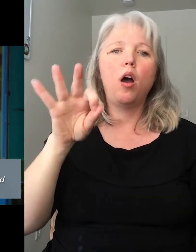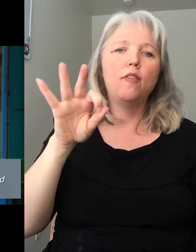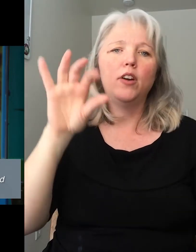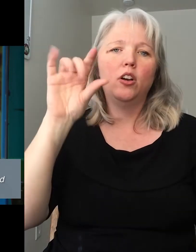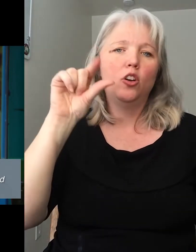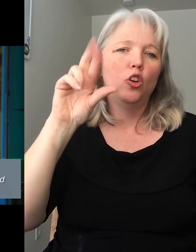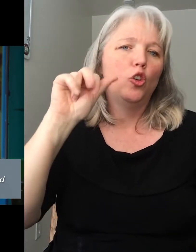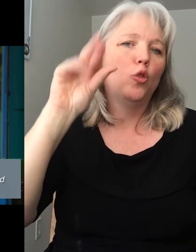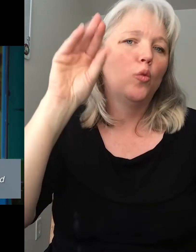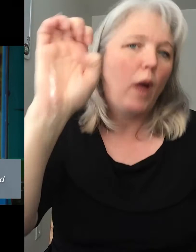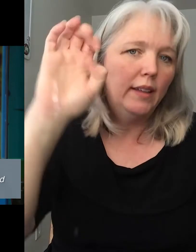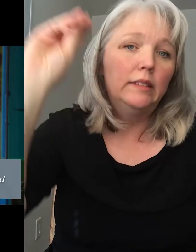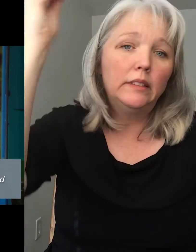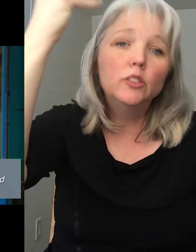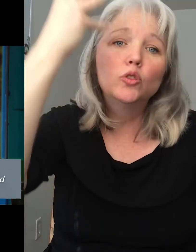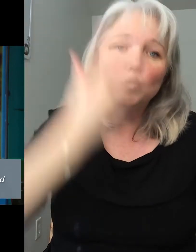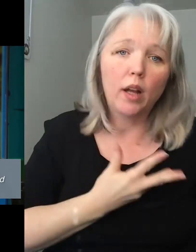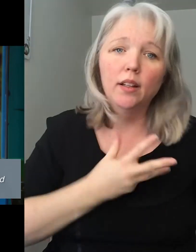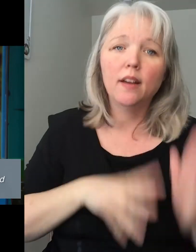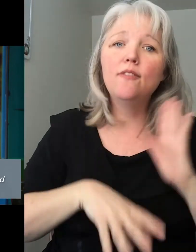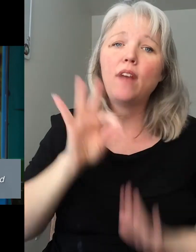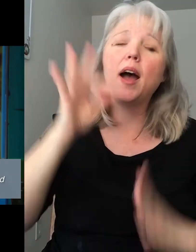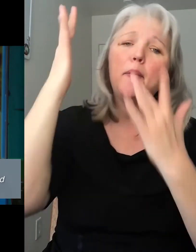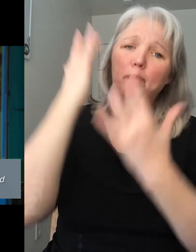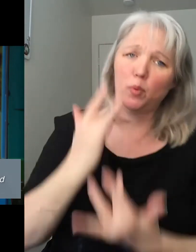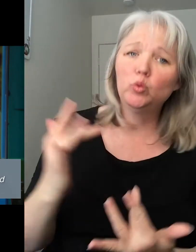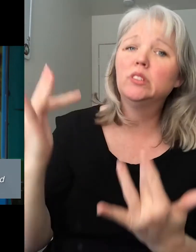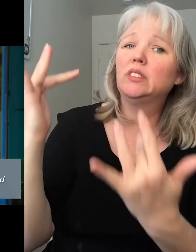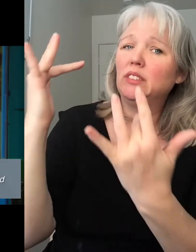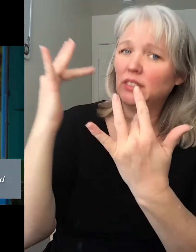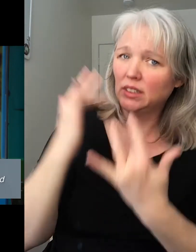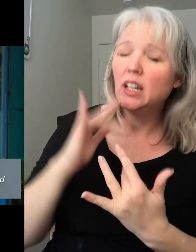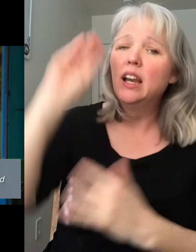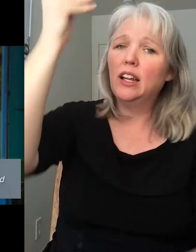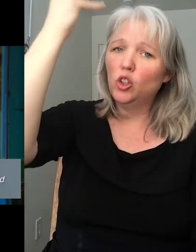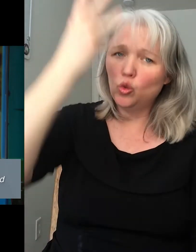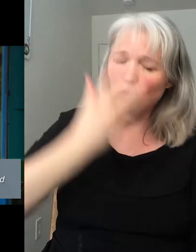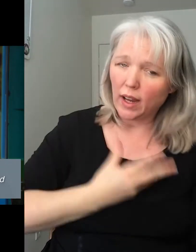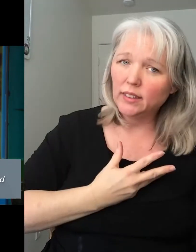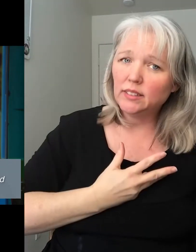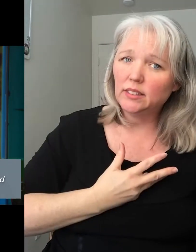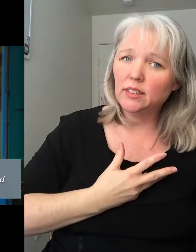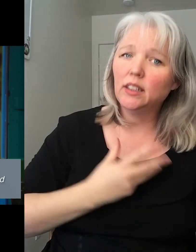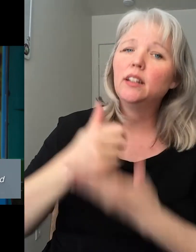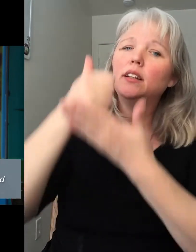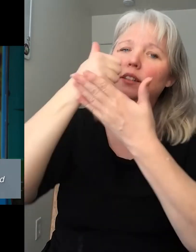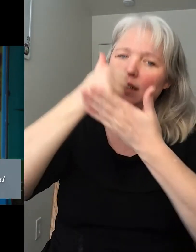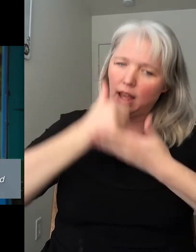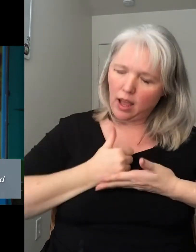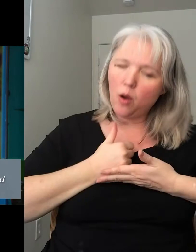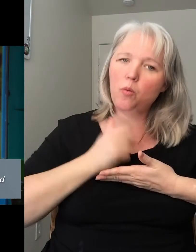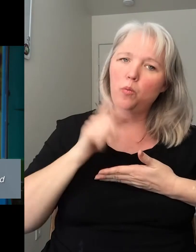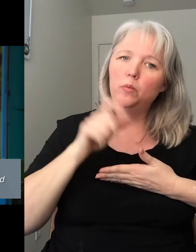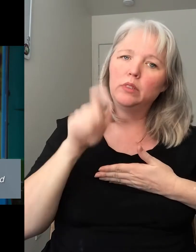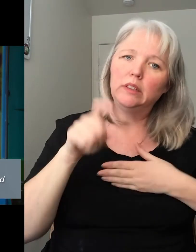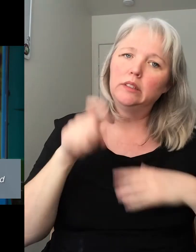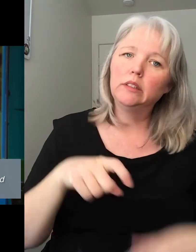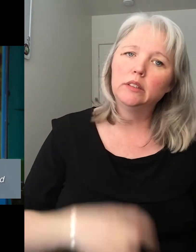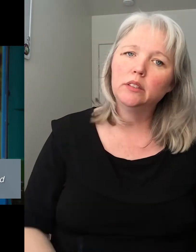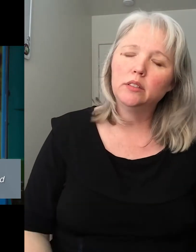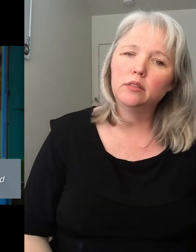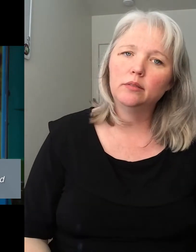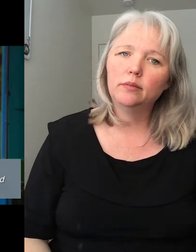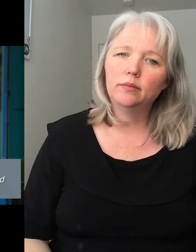grace and find mercy and grace to help in time of